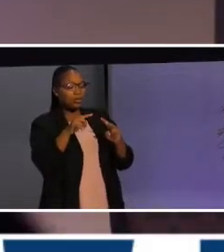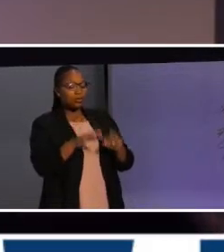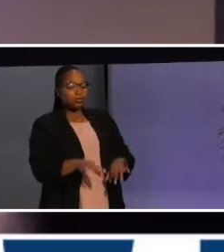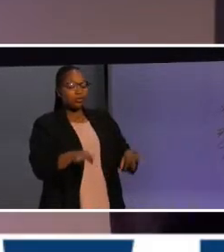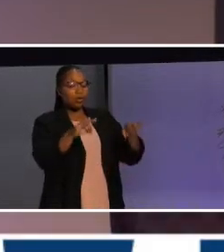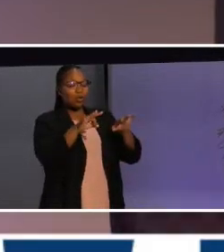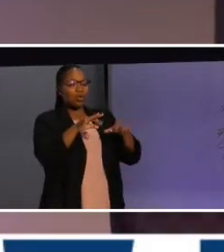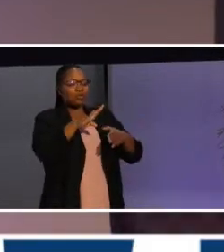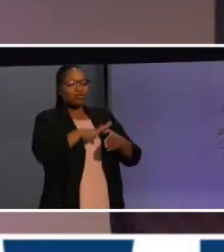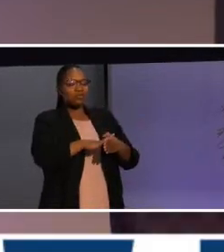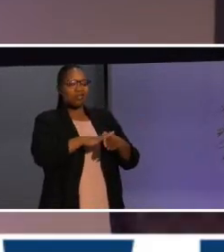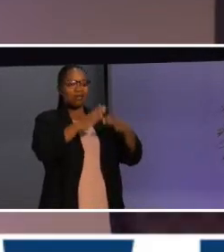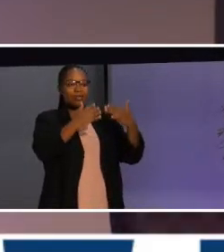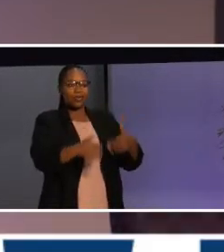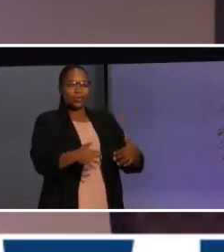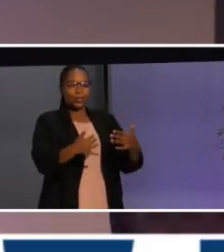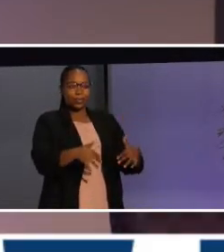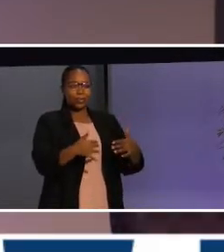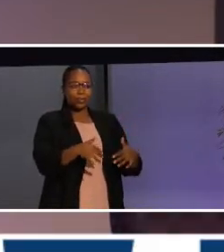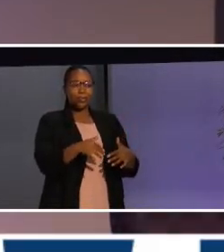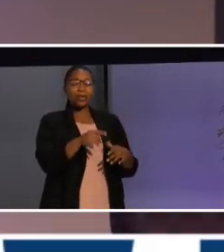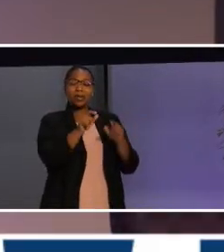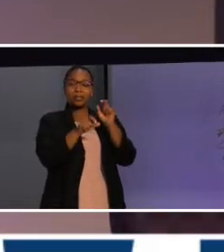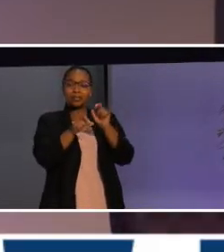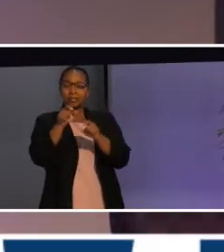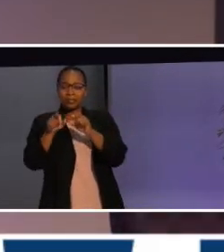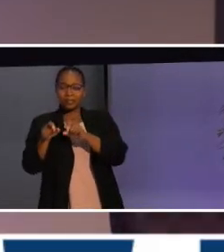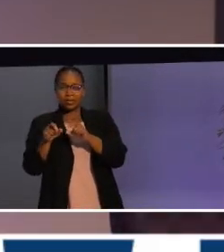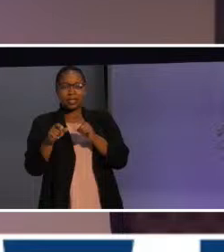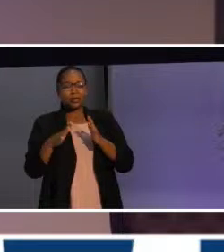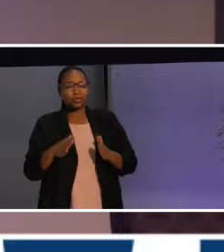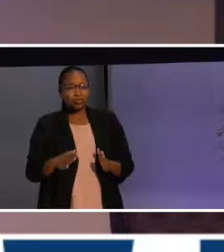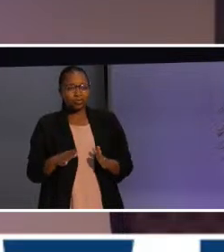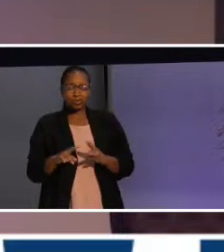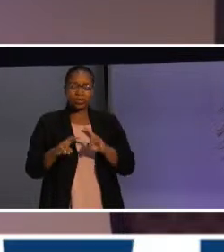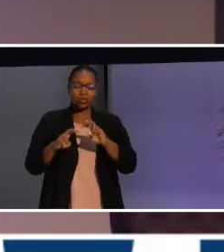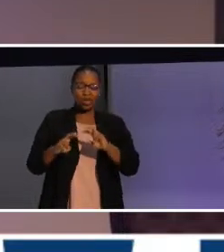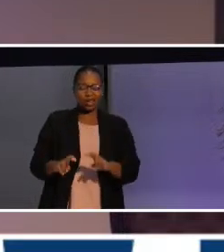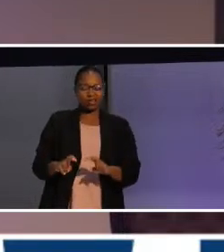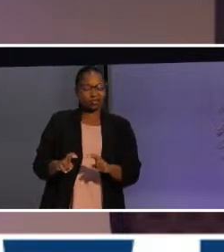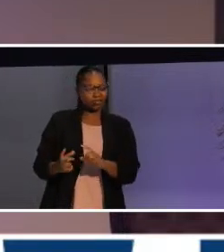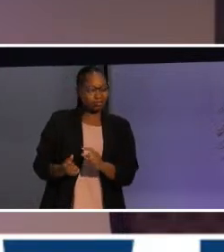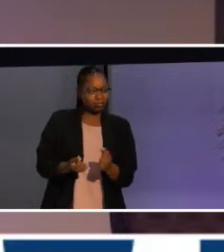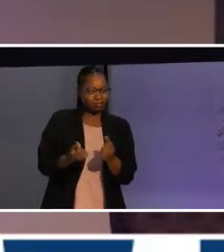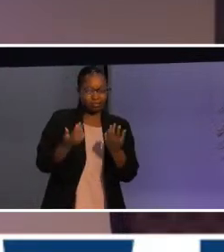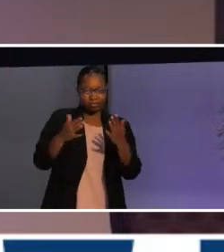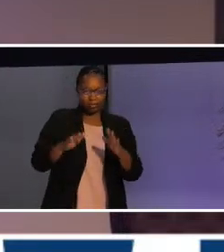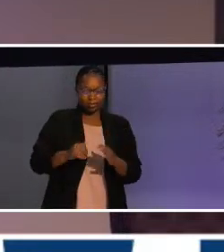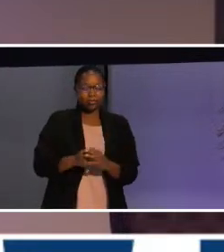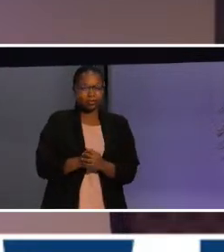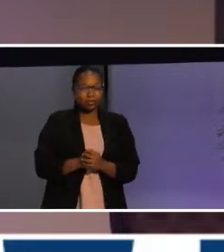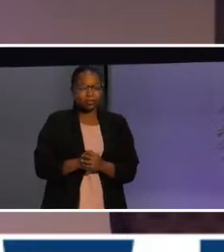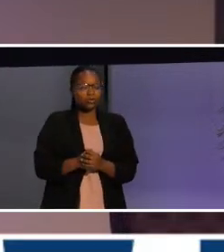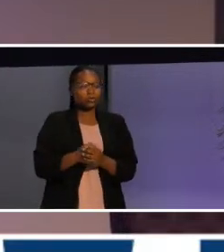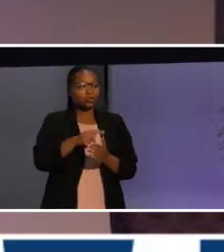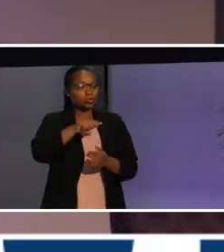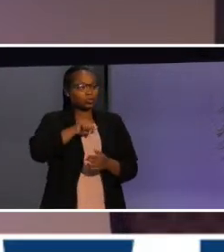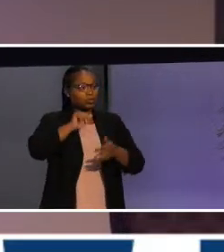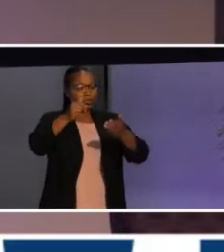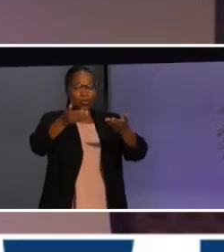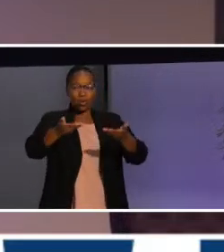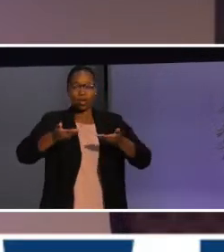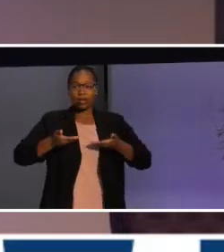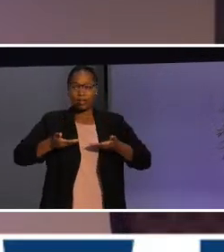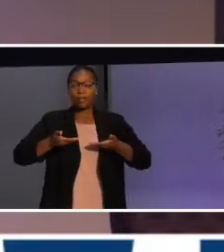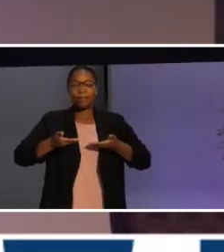reason, that valued humanity and human inquiry. So we welcome you to the